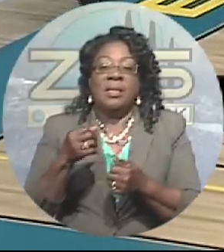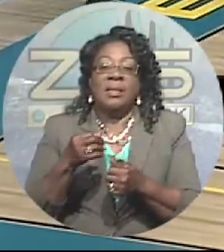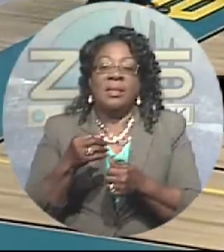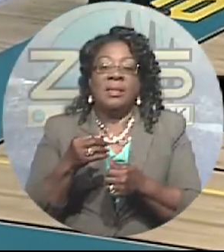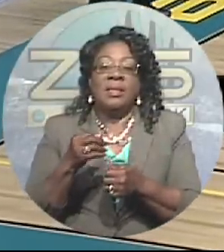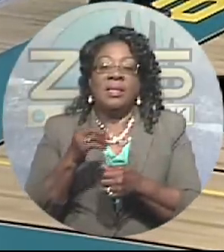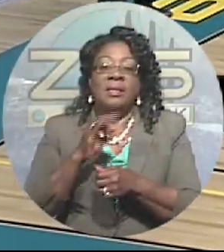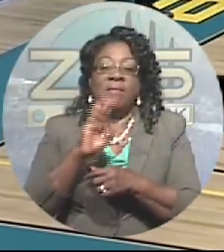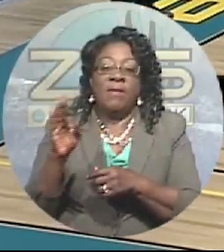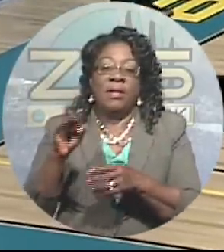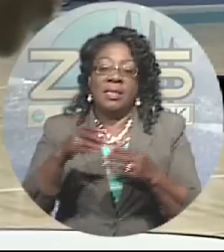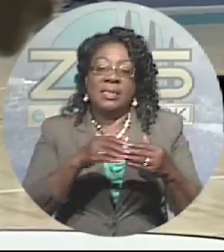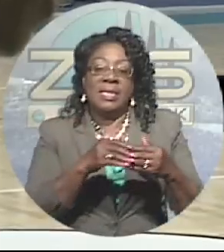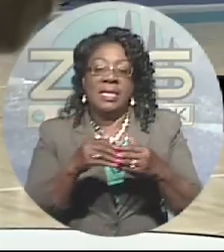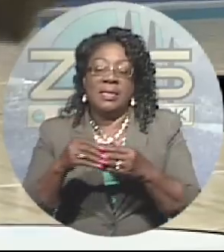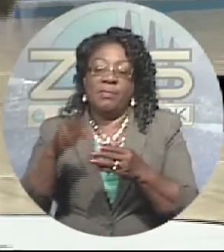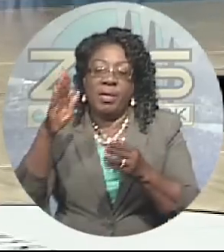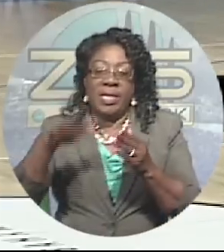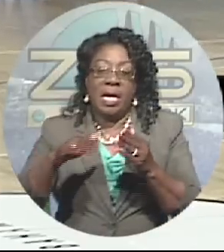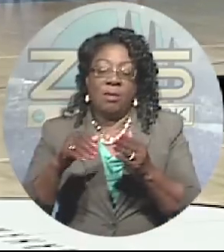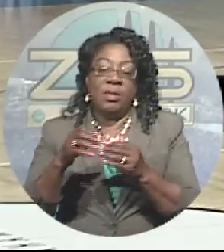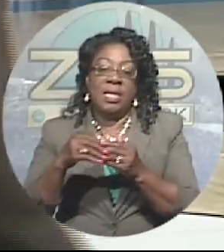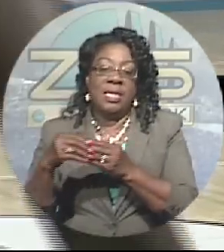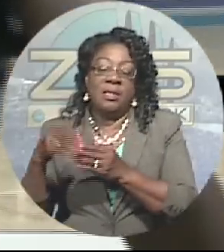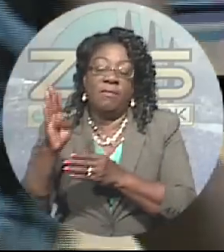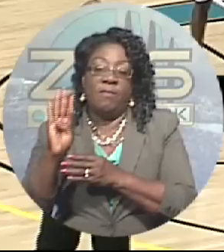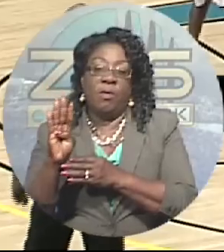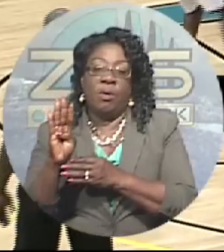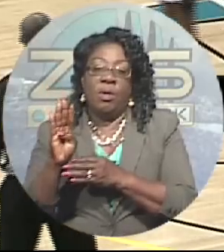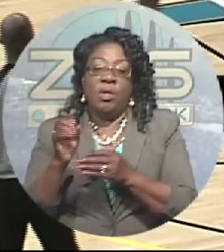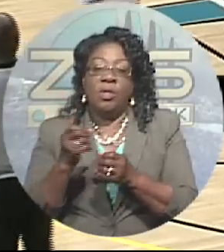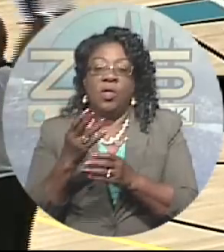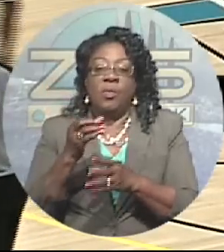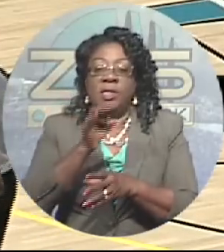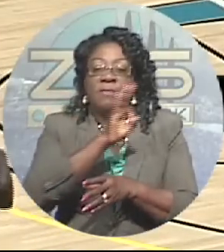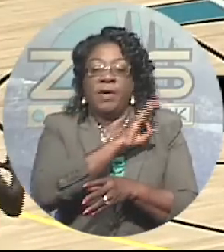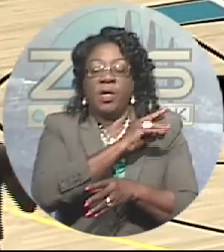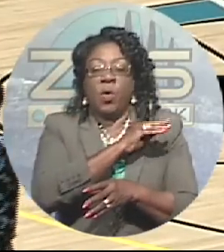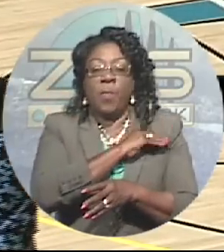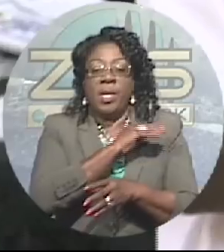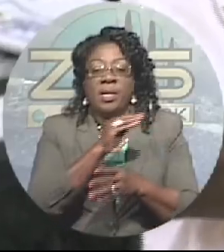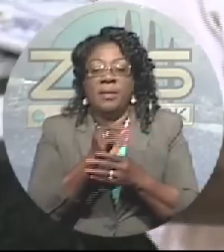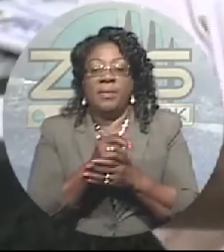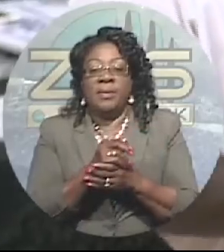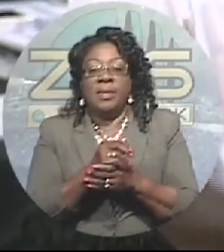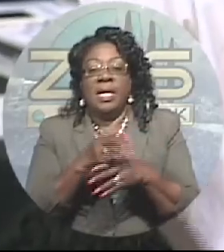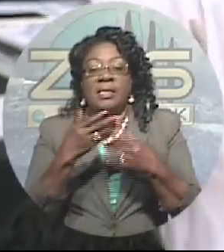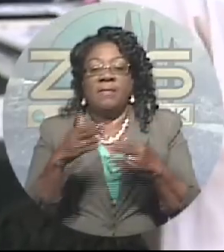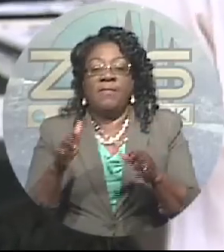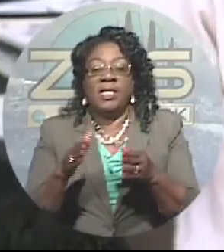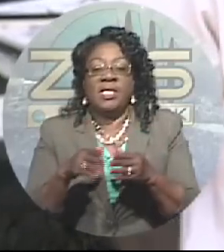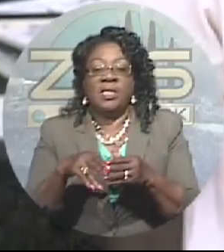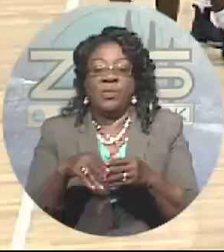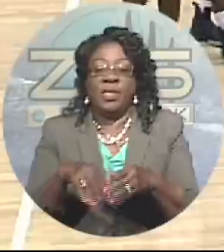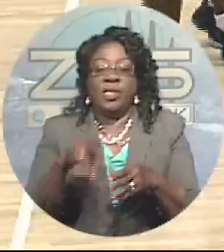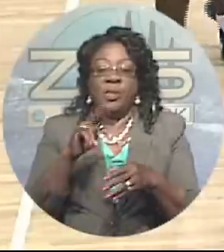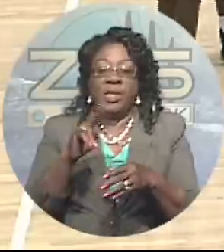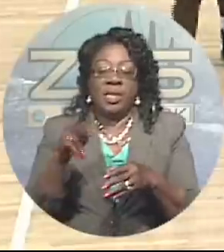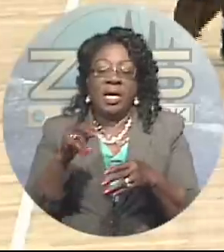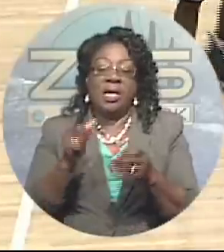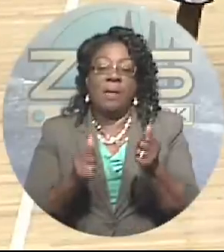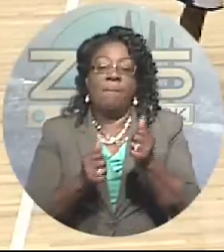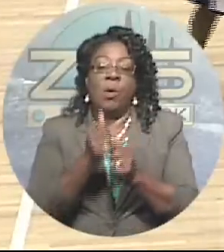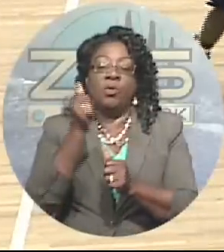the Falcons' lead to 4. But in the end, too much Franco Miller Jr. as he finished with 27 points and the MVP, giving